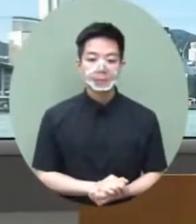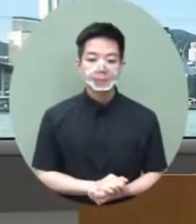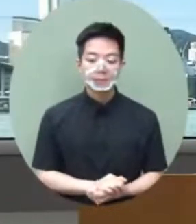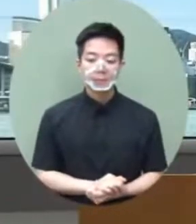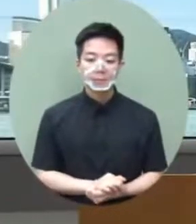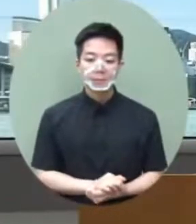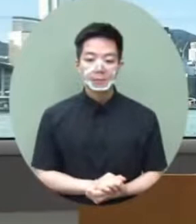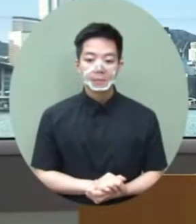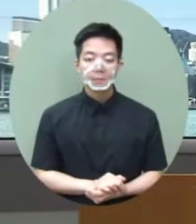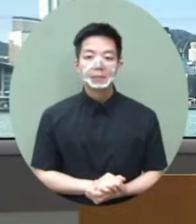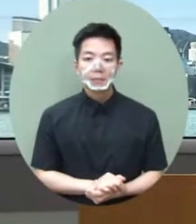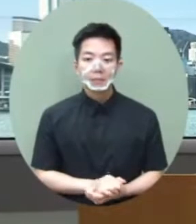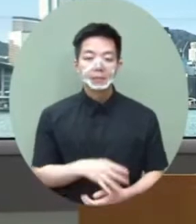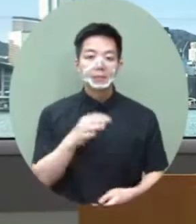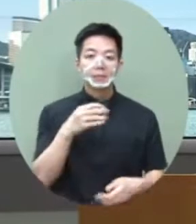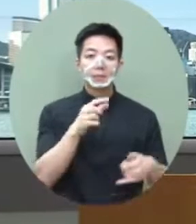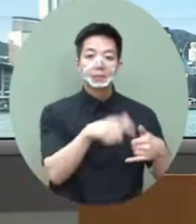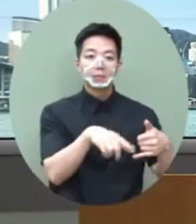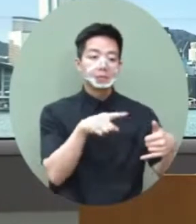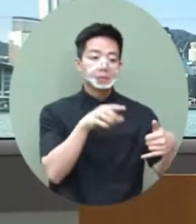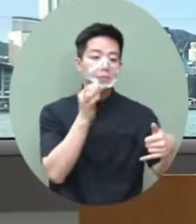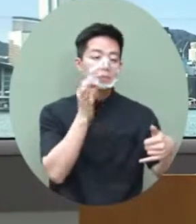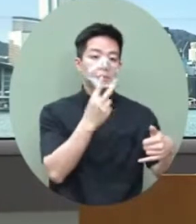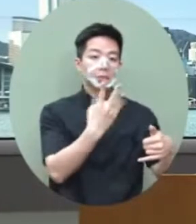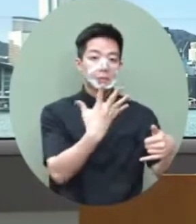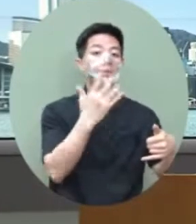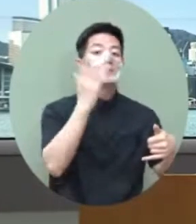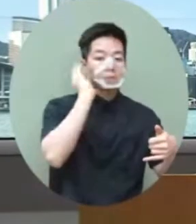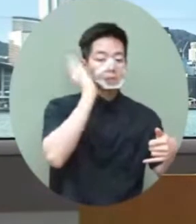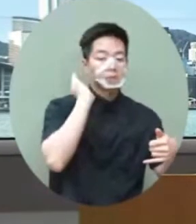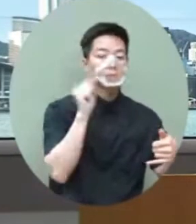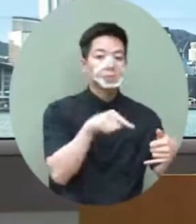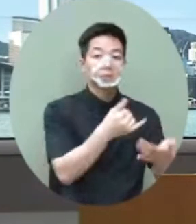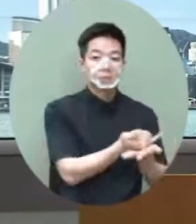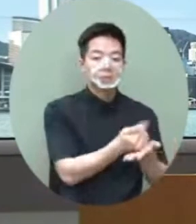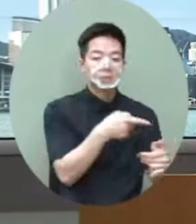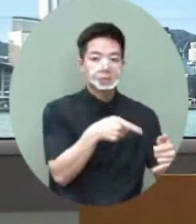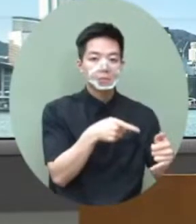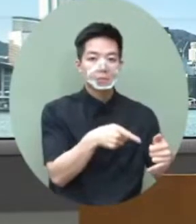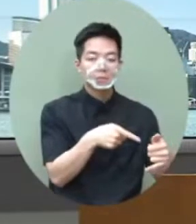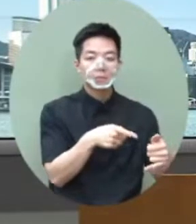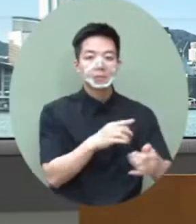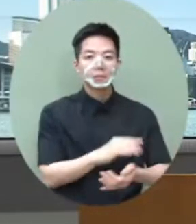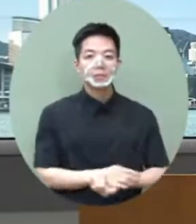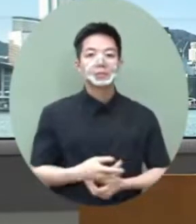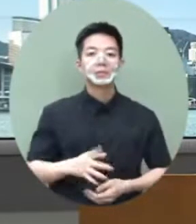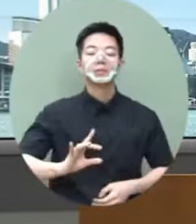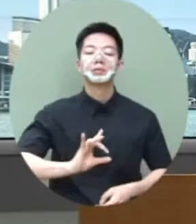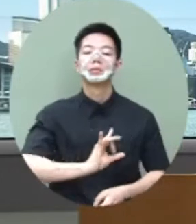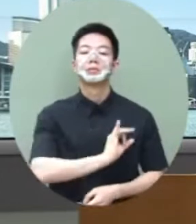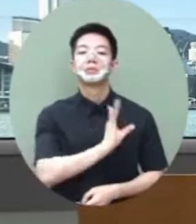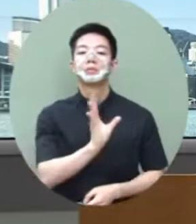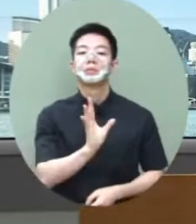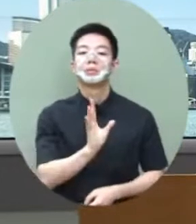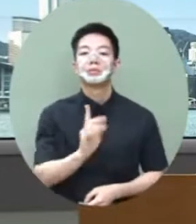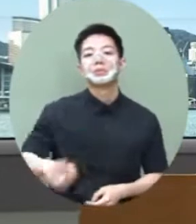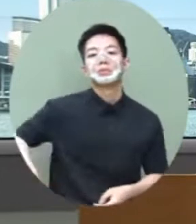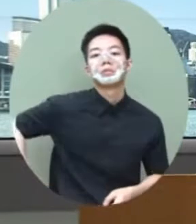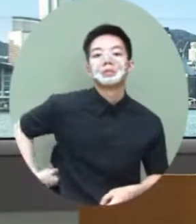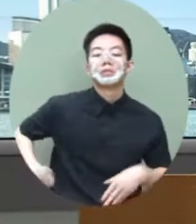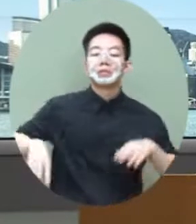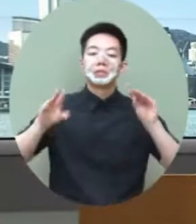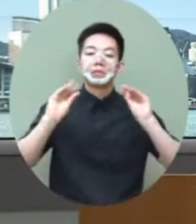Lau can take the question on hospital authority. About the 25-year-old male patient, as explained just